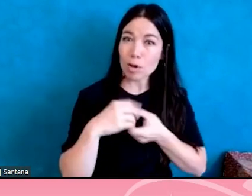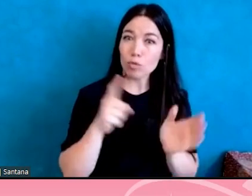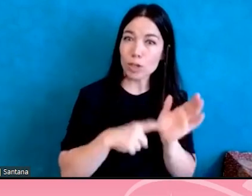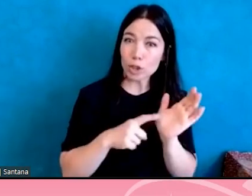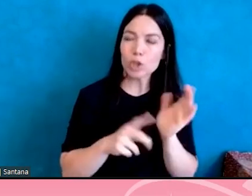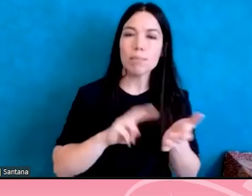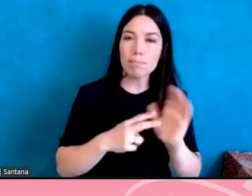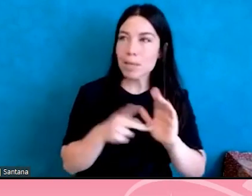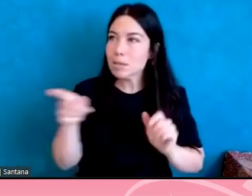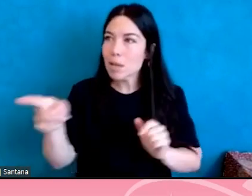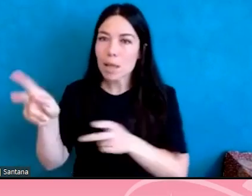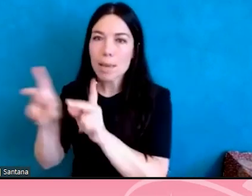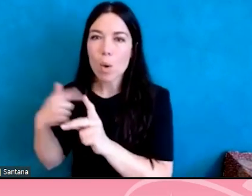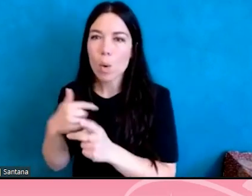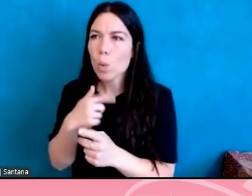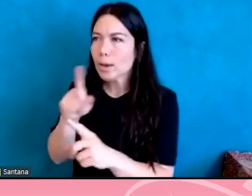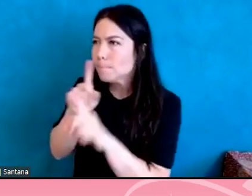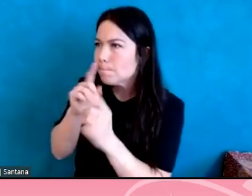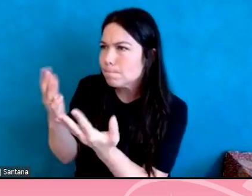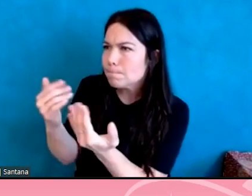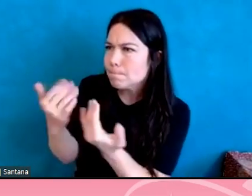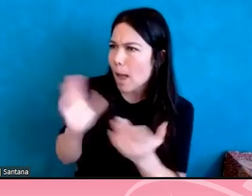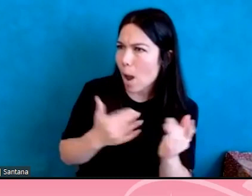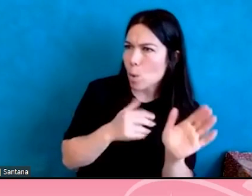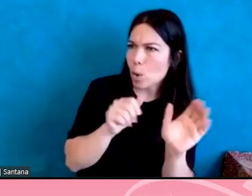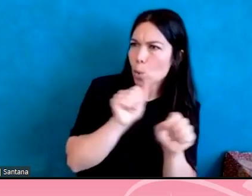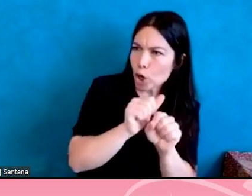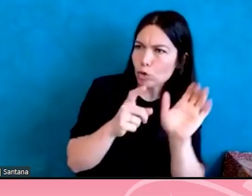and how what we are doing impacts their daily lives.